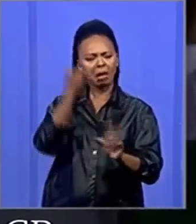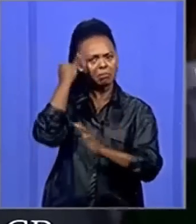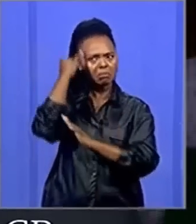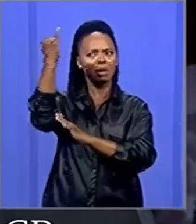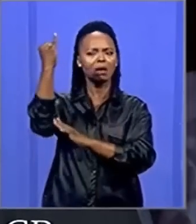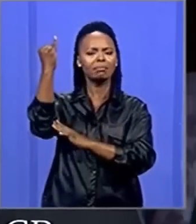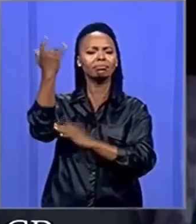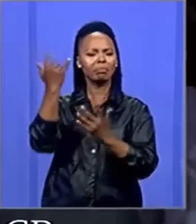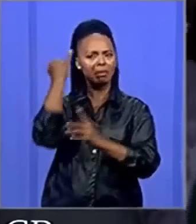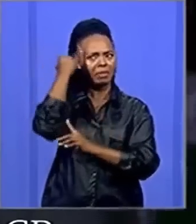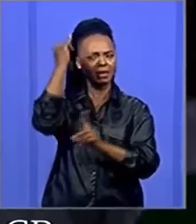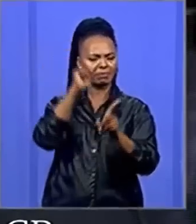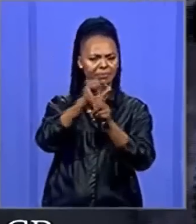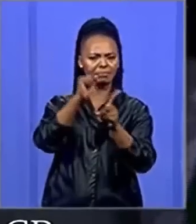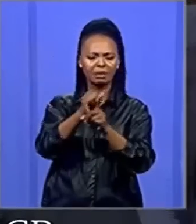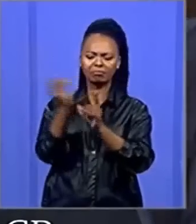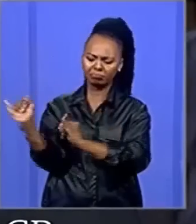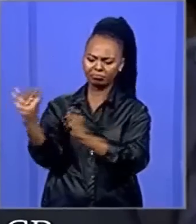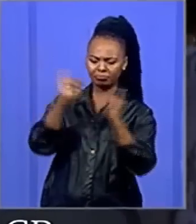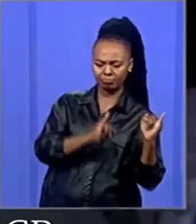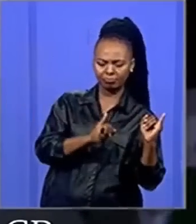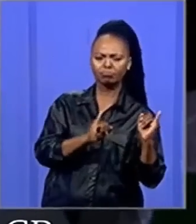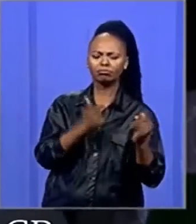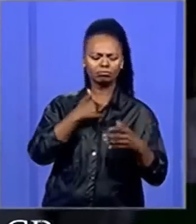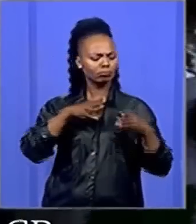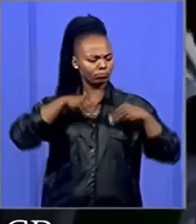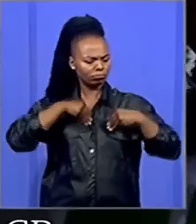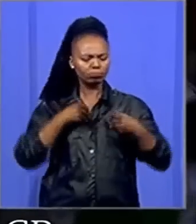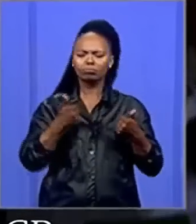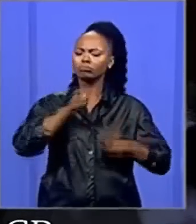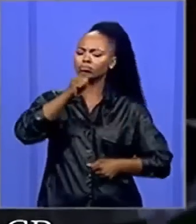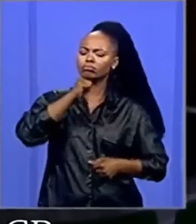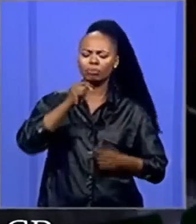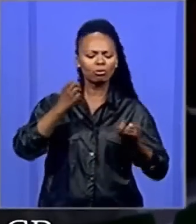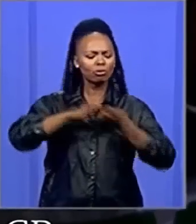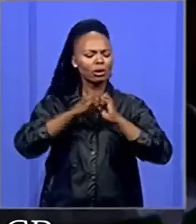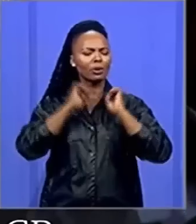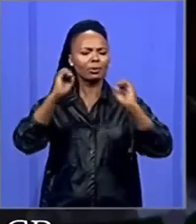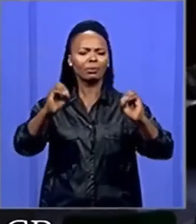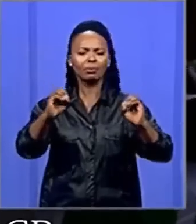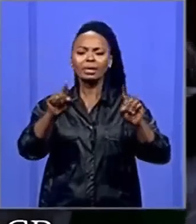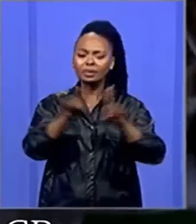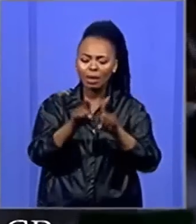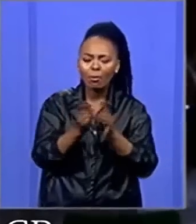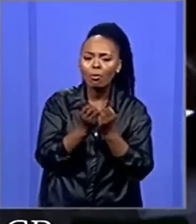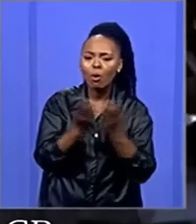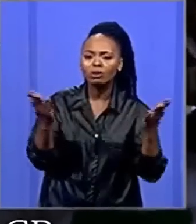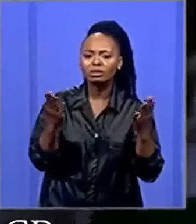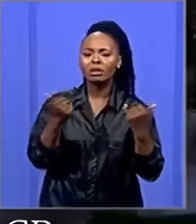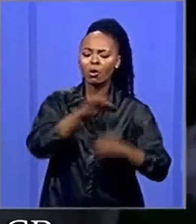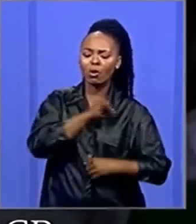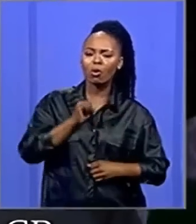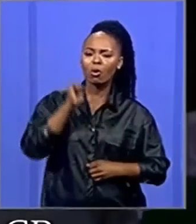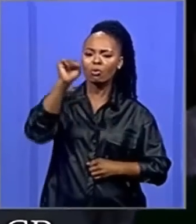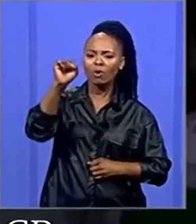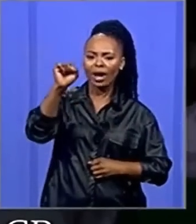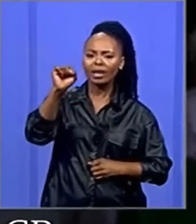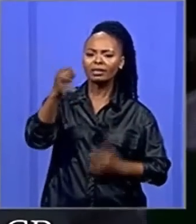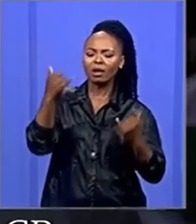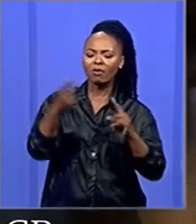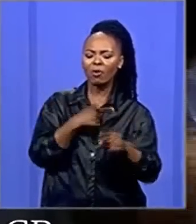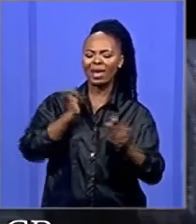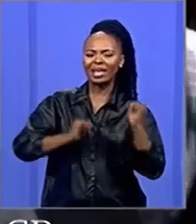their initiative. And we said, no, that's okay. We also have a lot of comrades here who comes from Action